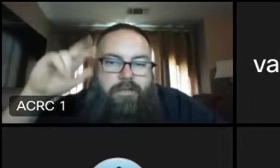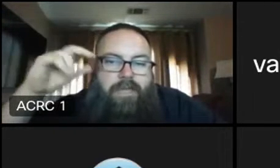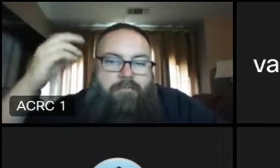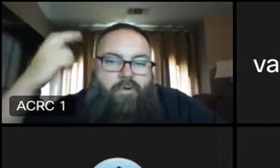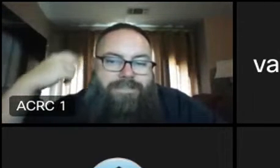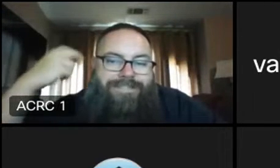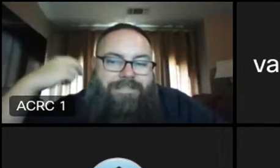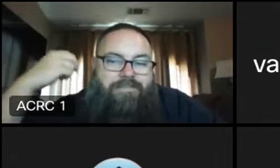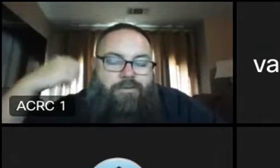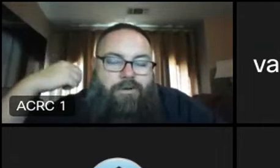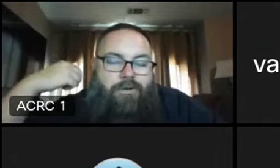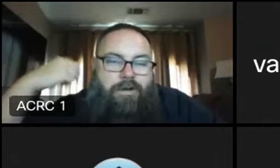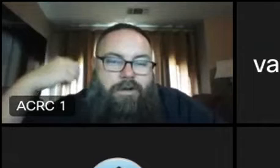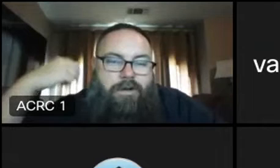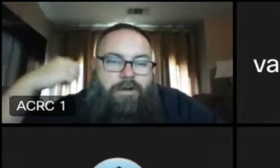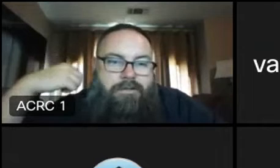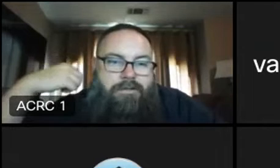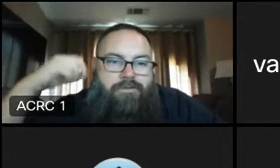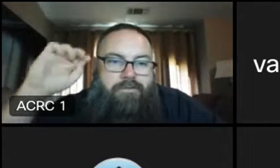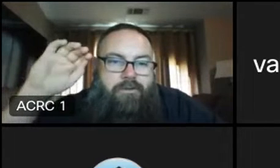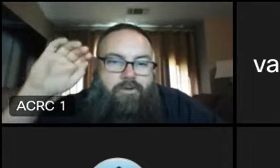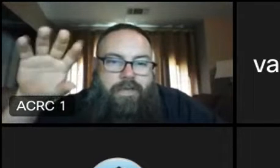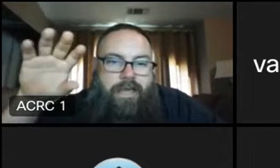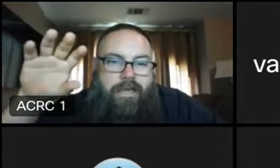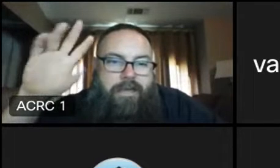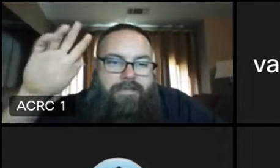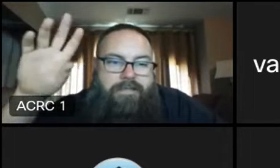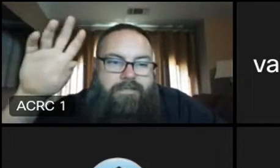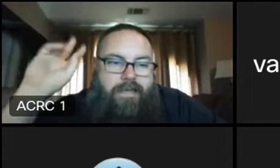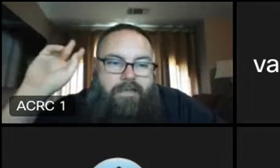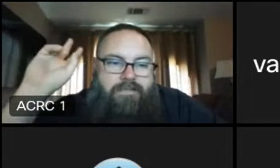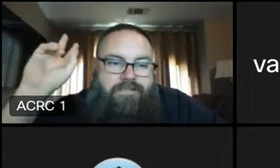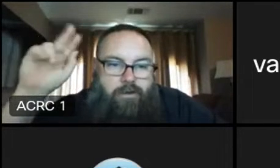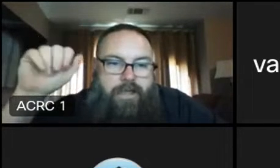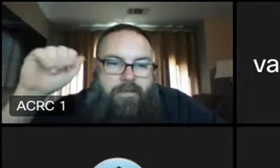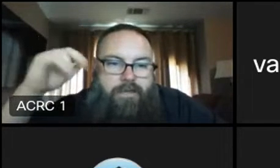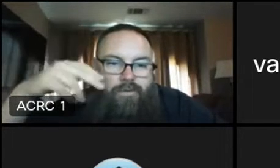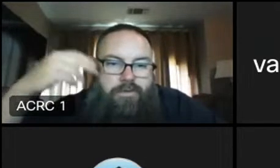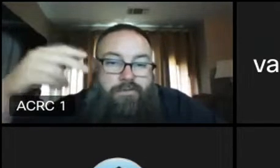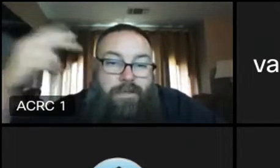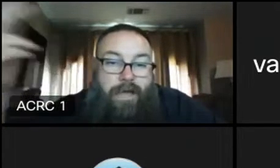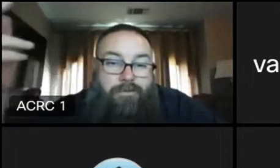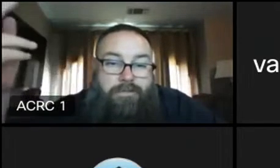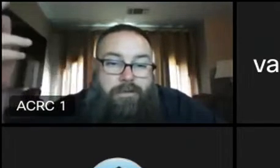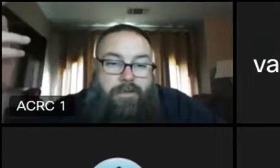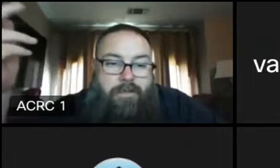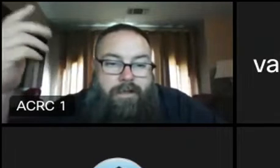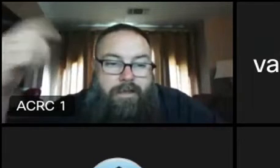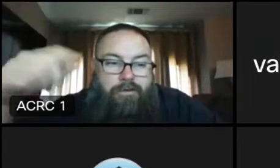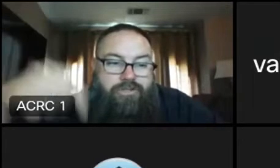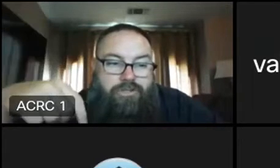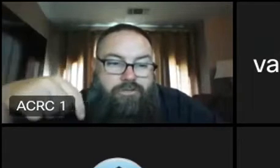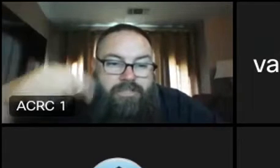services, would it make more sense for us to create, in essence, a survey that you can fill out